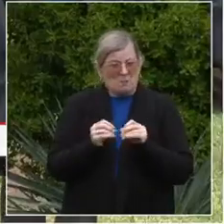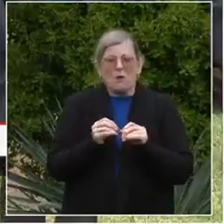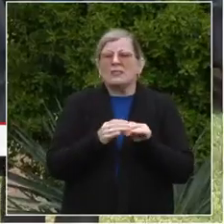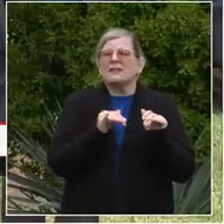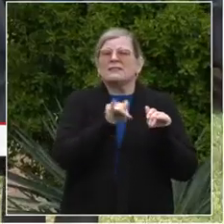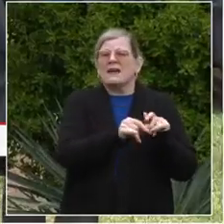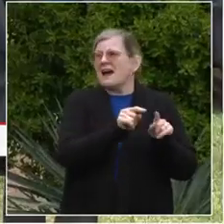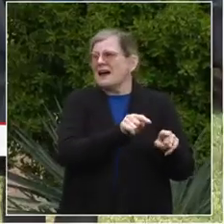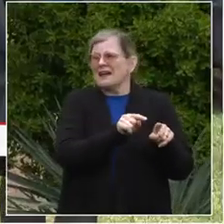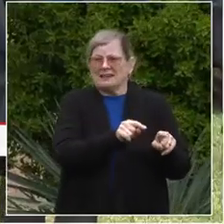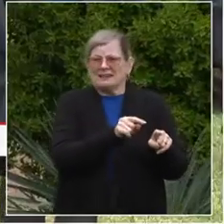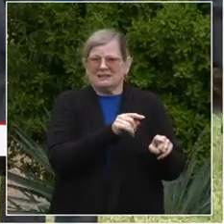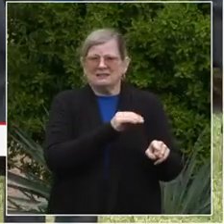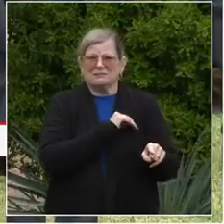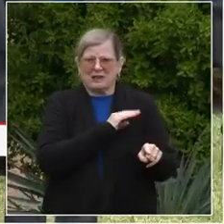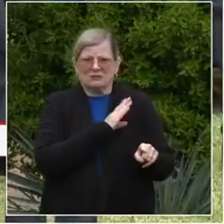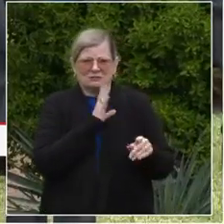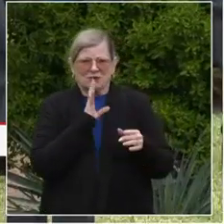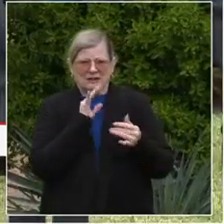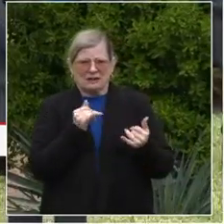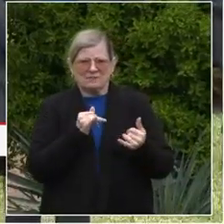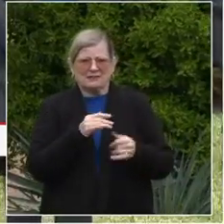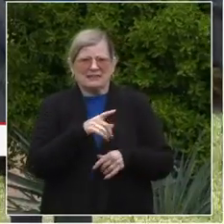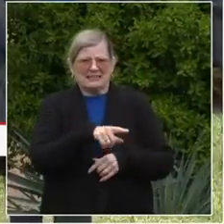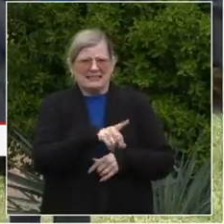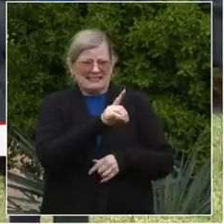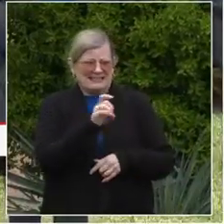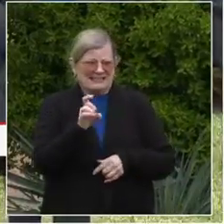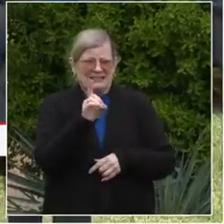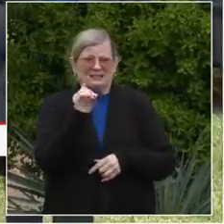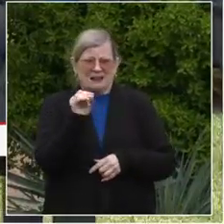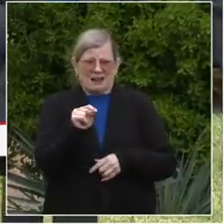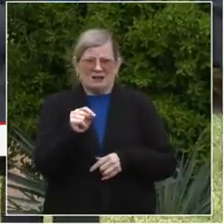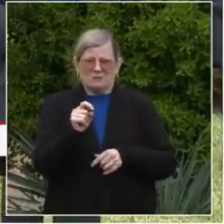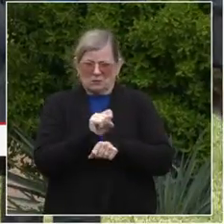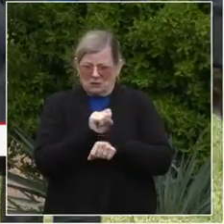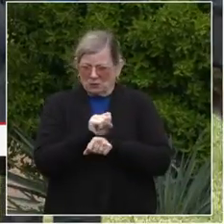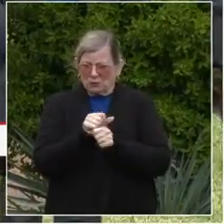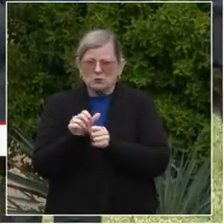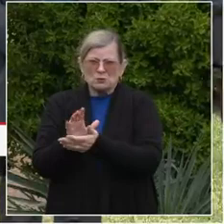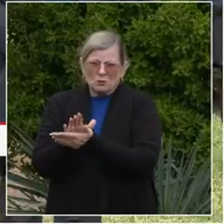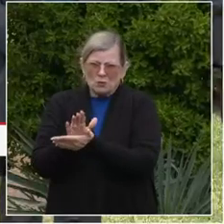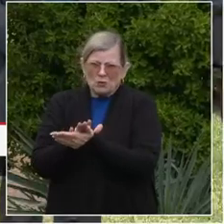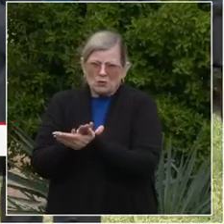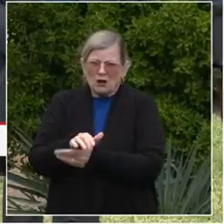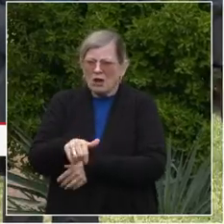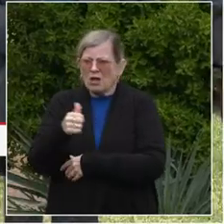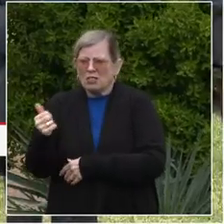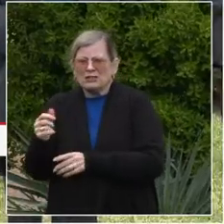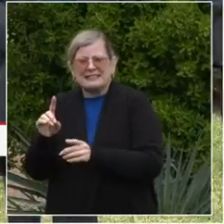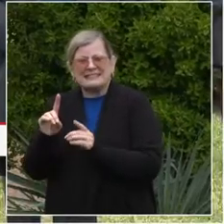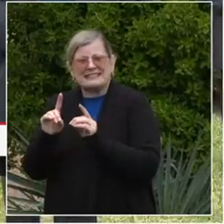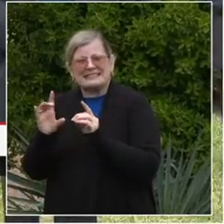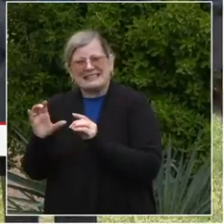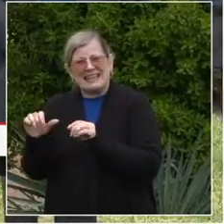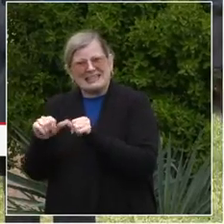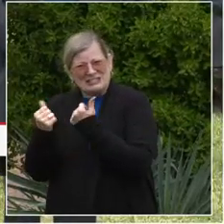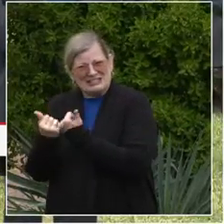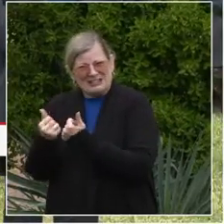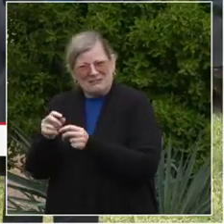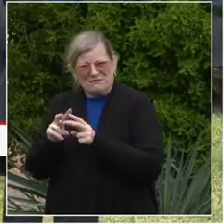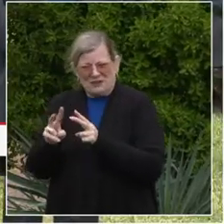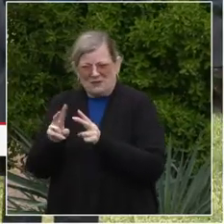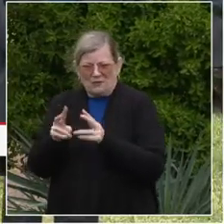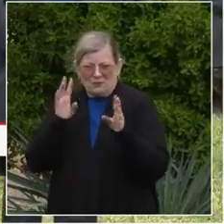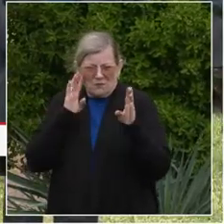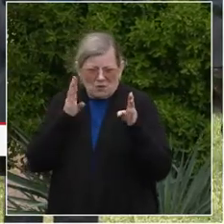the chief, working with Ddot, working with schools and other DC agencies, are also very focused on